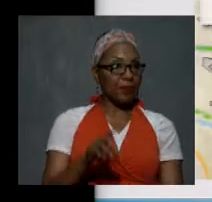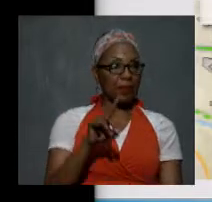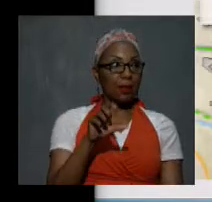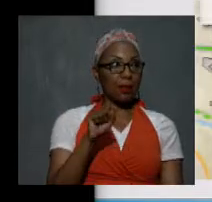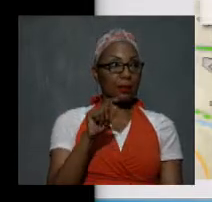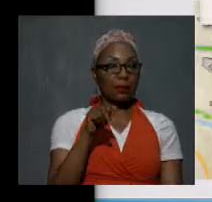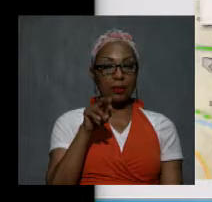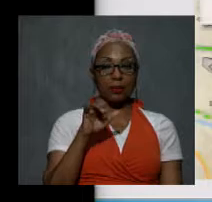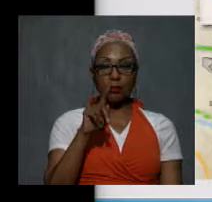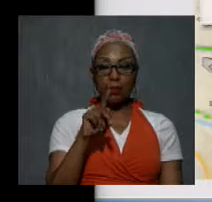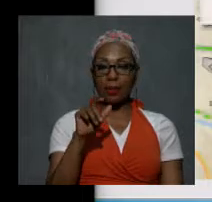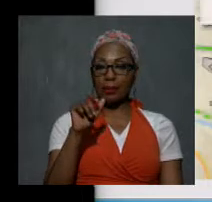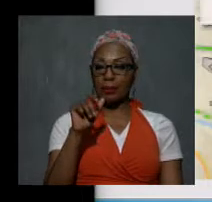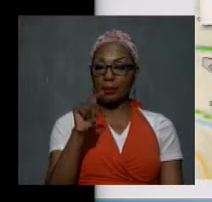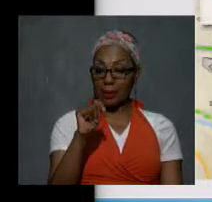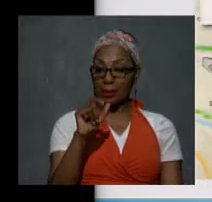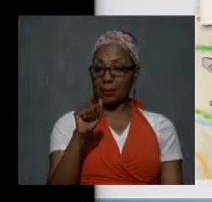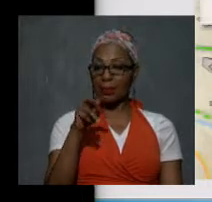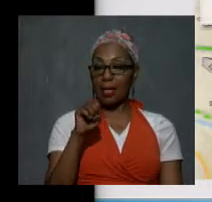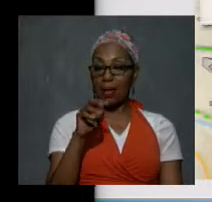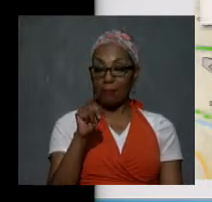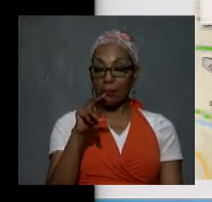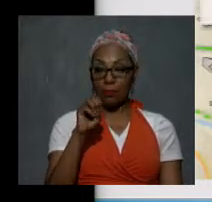Avenue. And